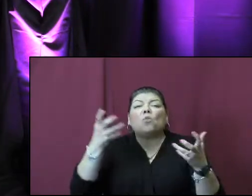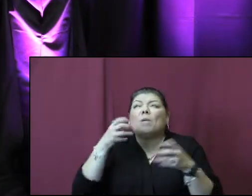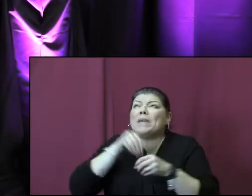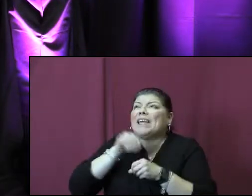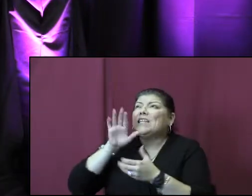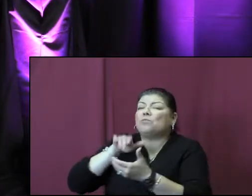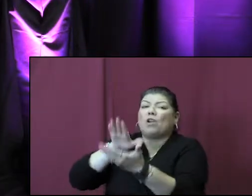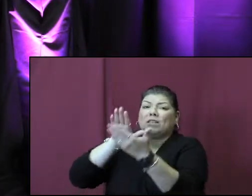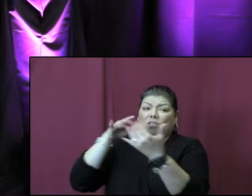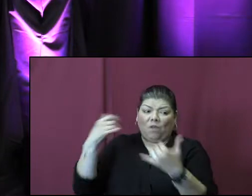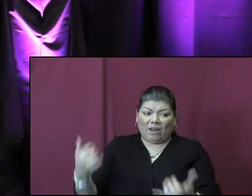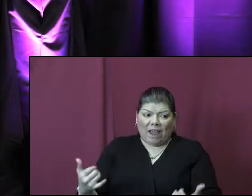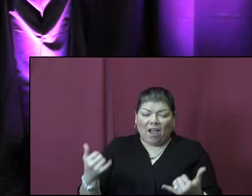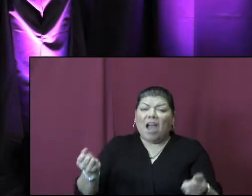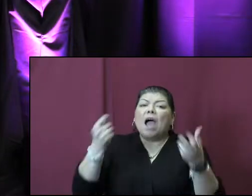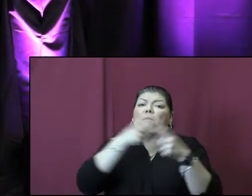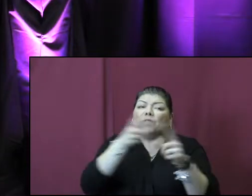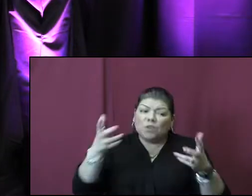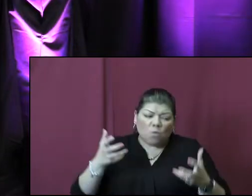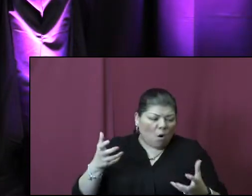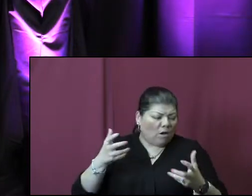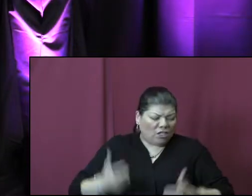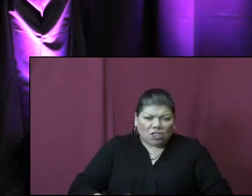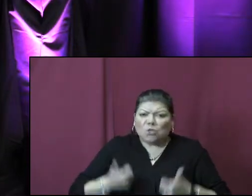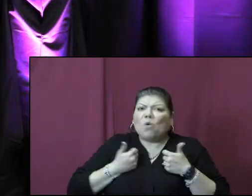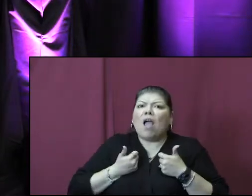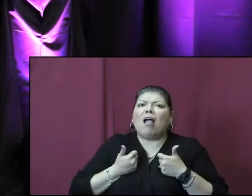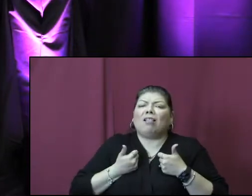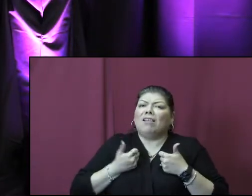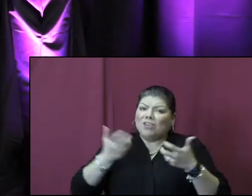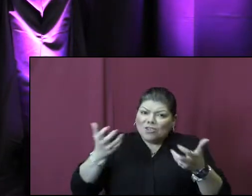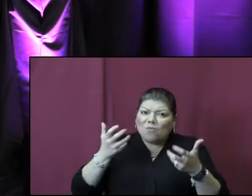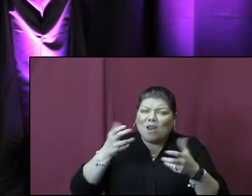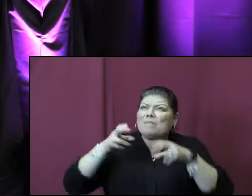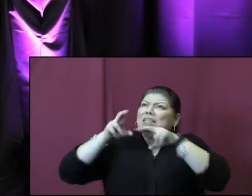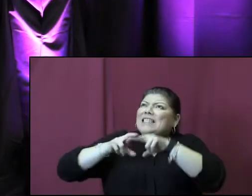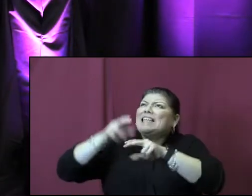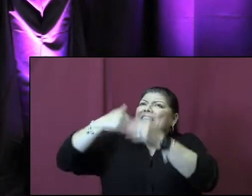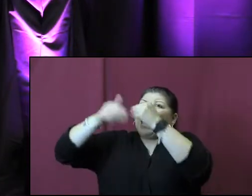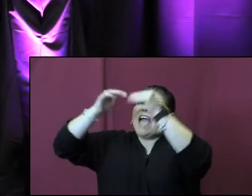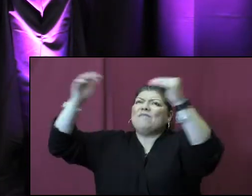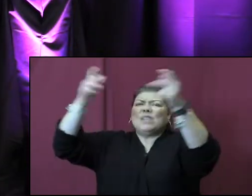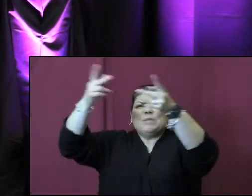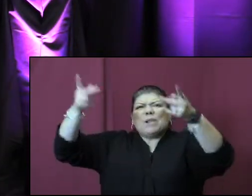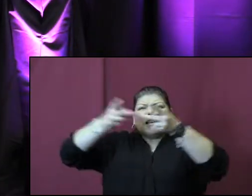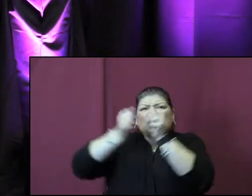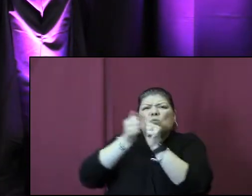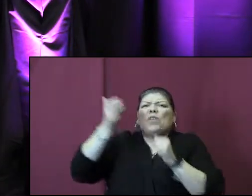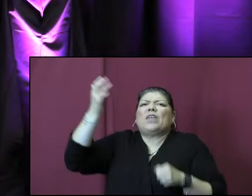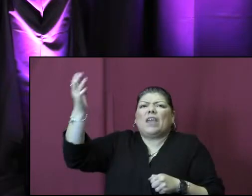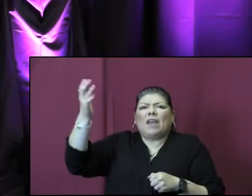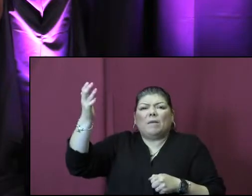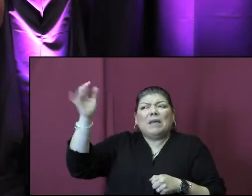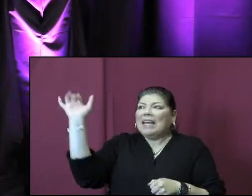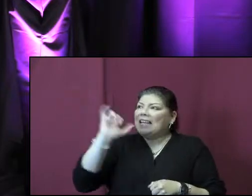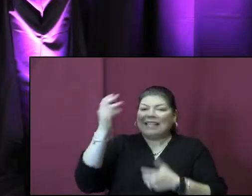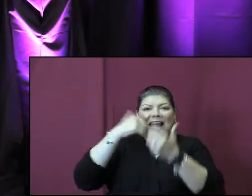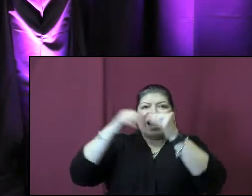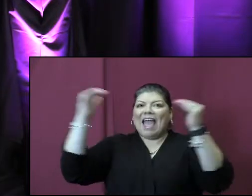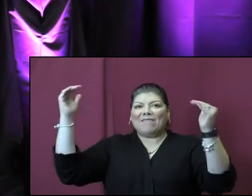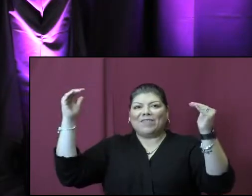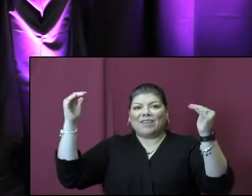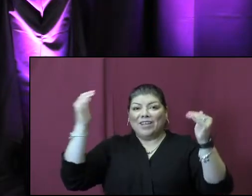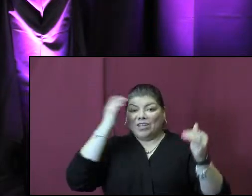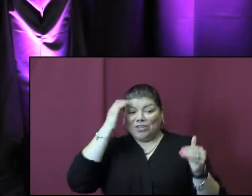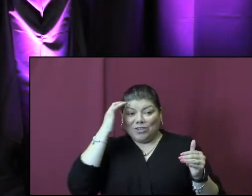in his presence right now? How many we just want to dwell? We want to be seated in heavenly places with him. It's going to be just like heaven.